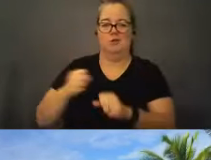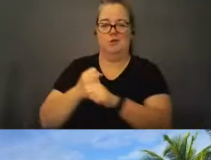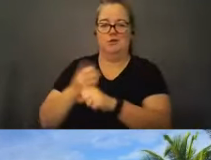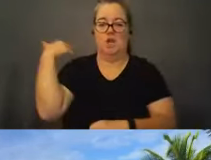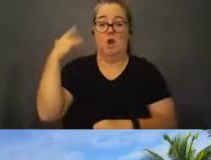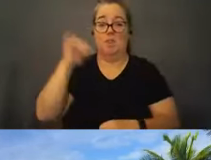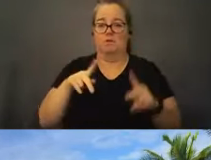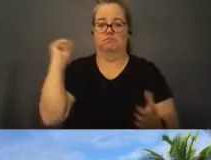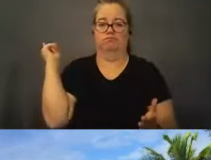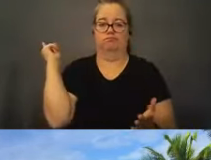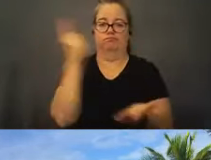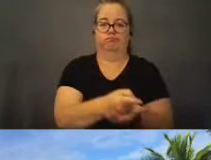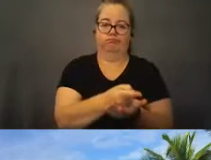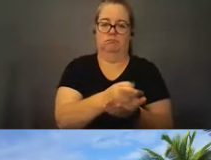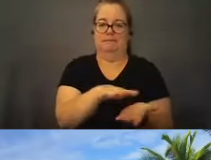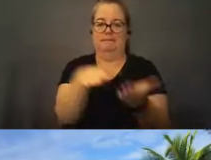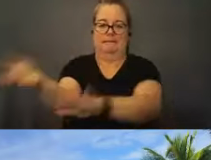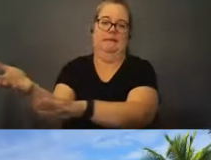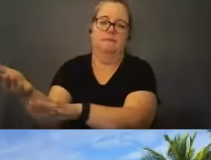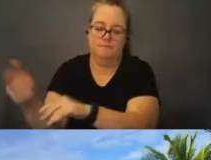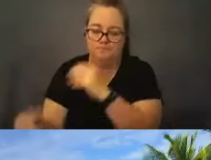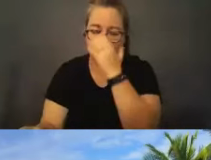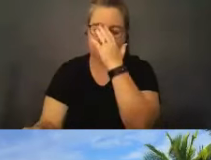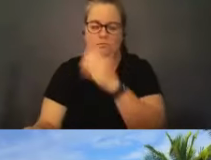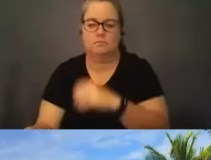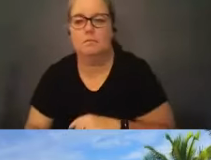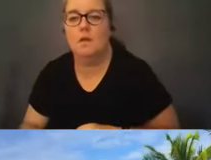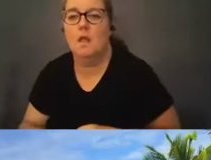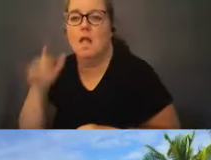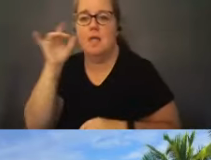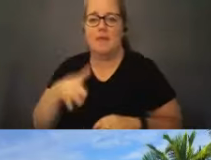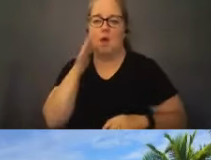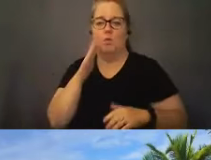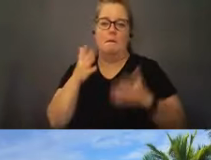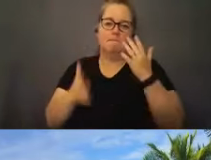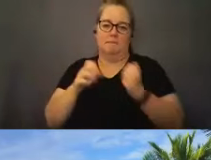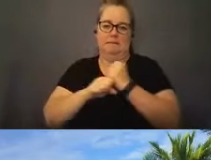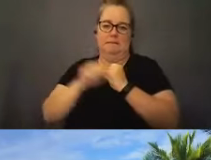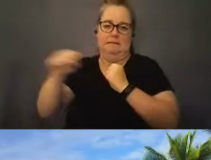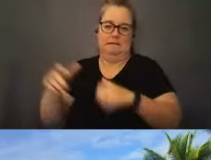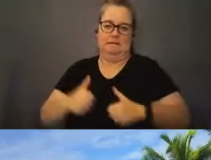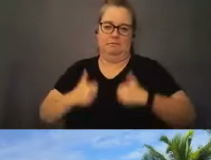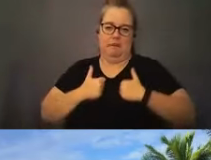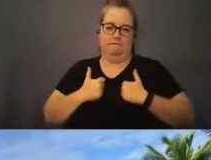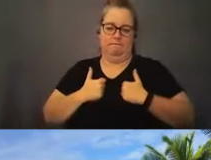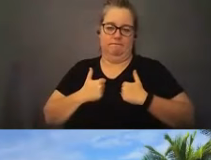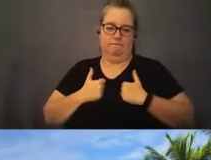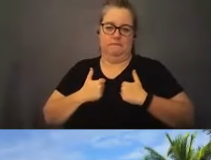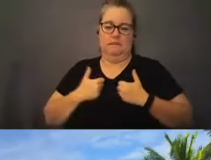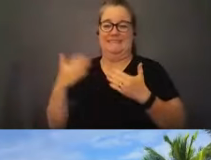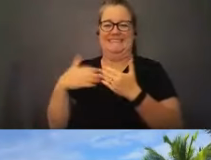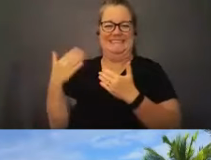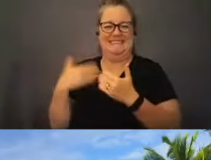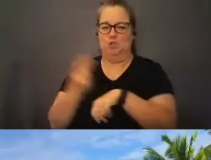have just died, So this is something that will extend somebody's life. They're very easy to